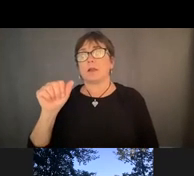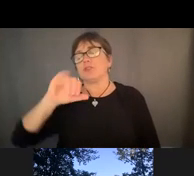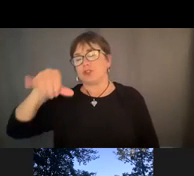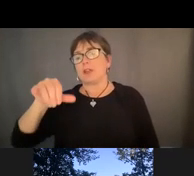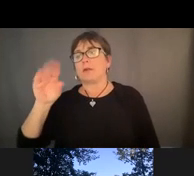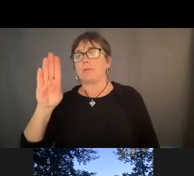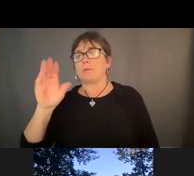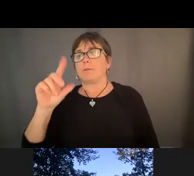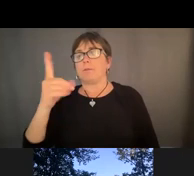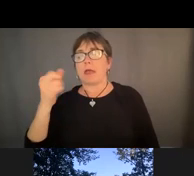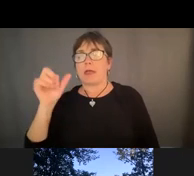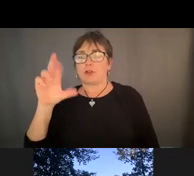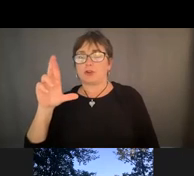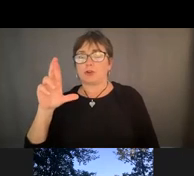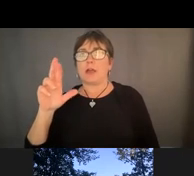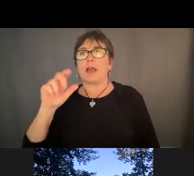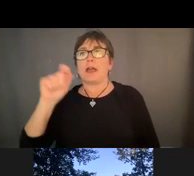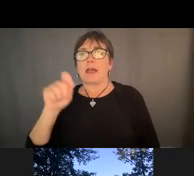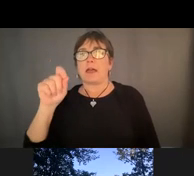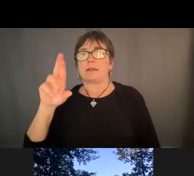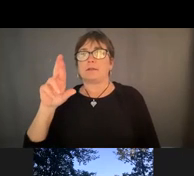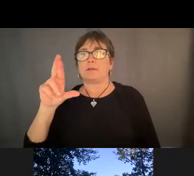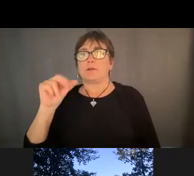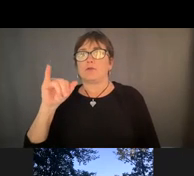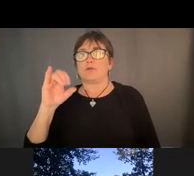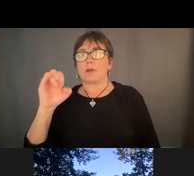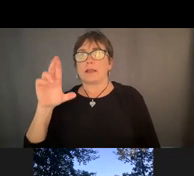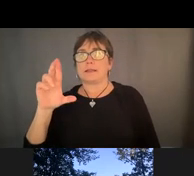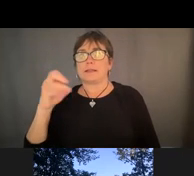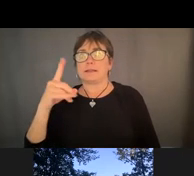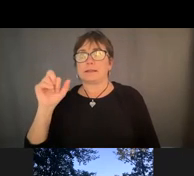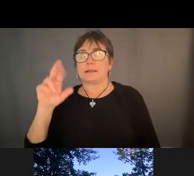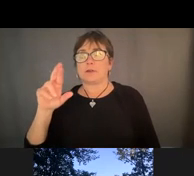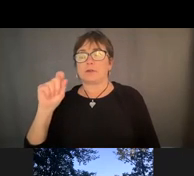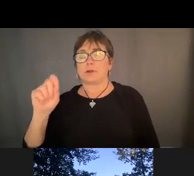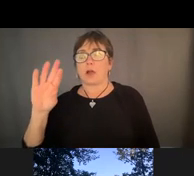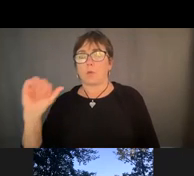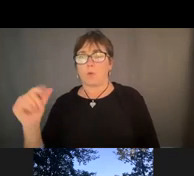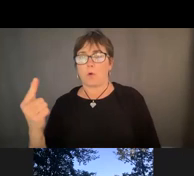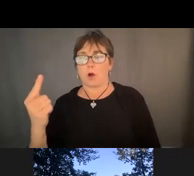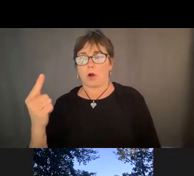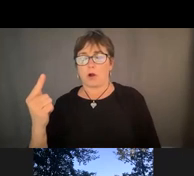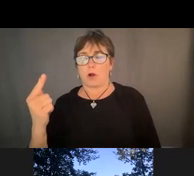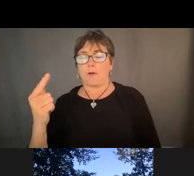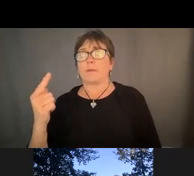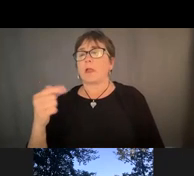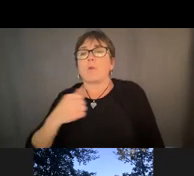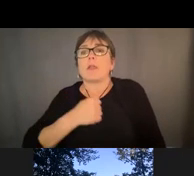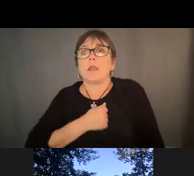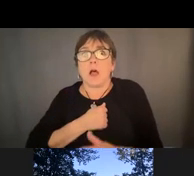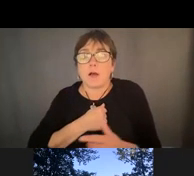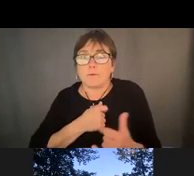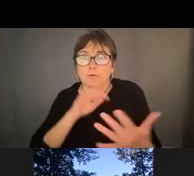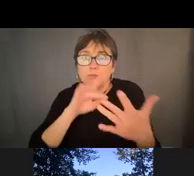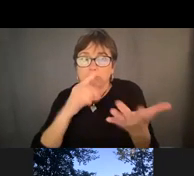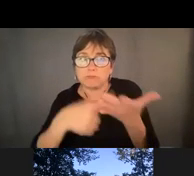jbadger@raisecenter.org. I'm going to type it here, but I would love to connect with you and or any other